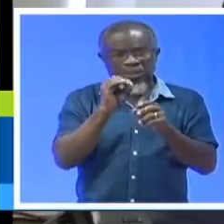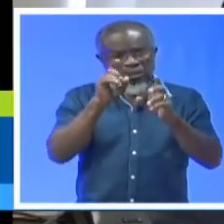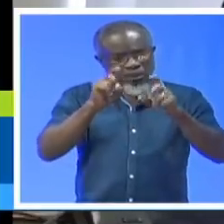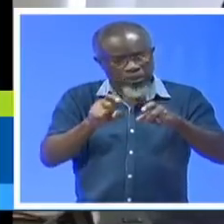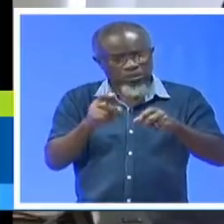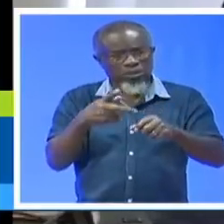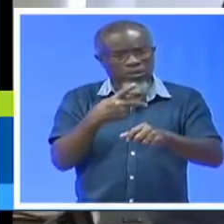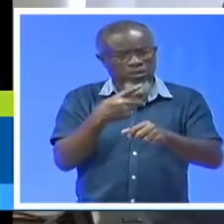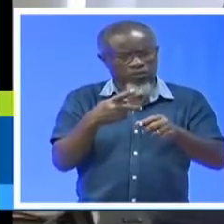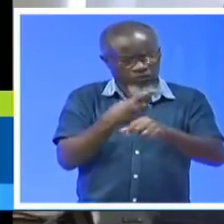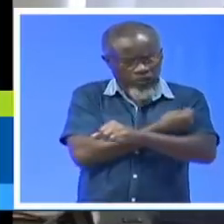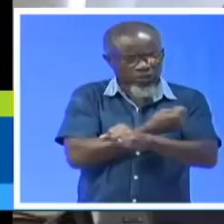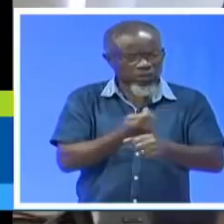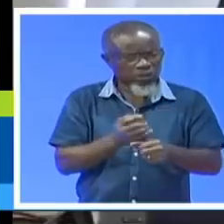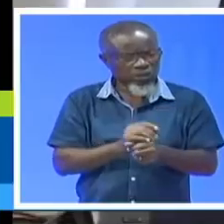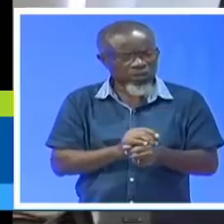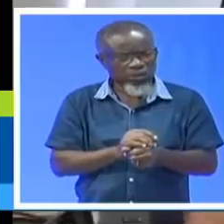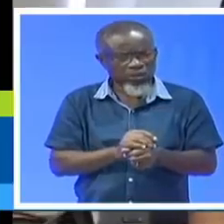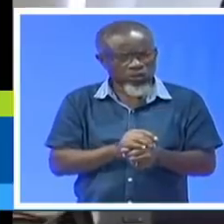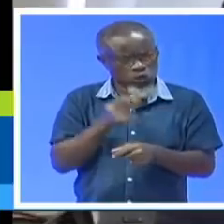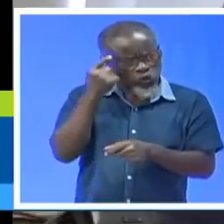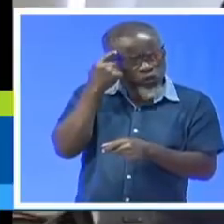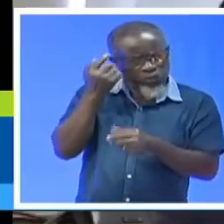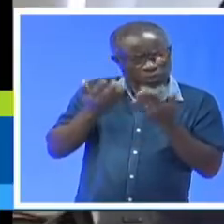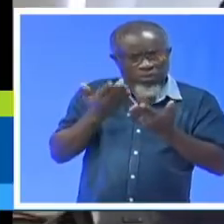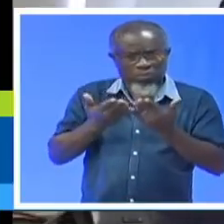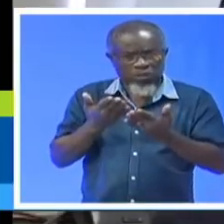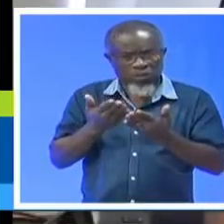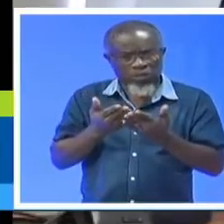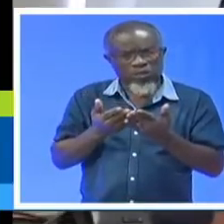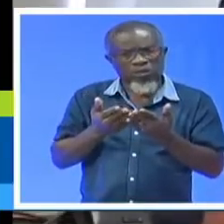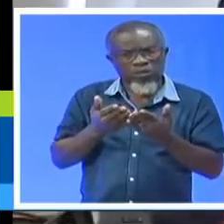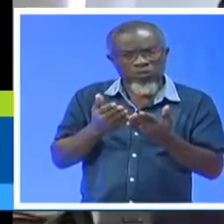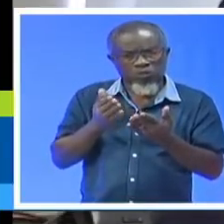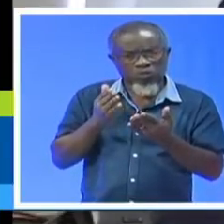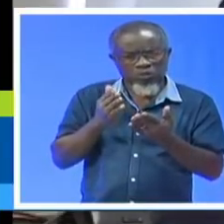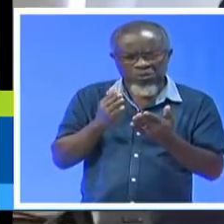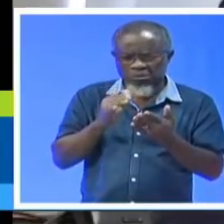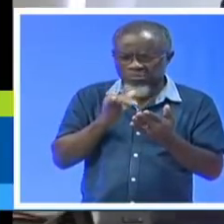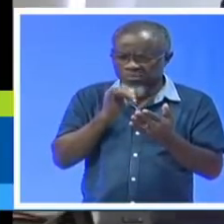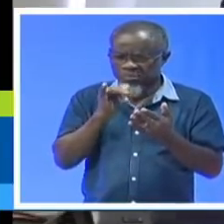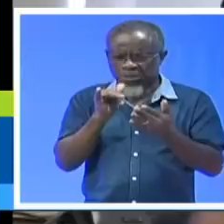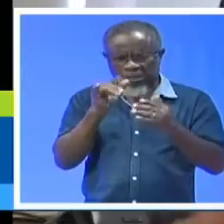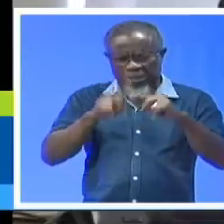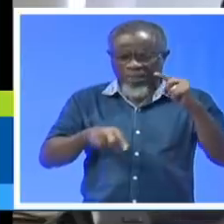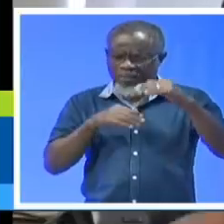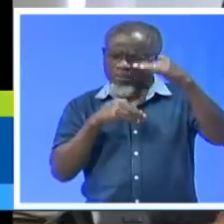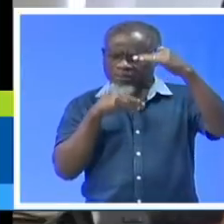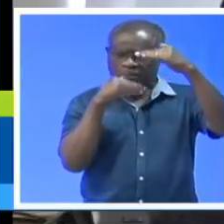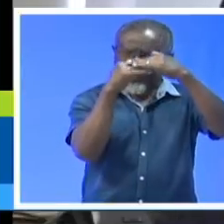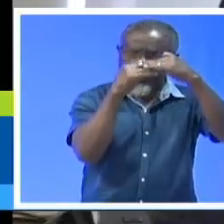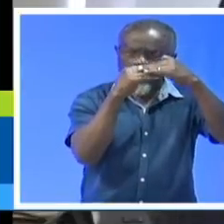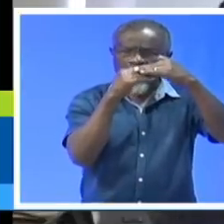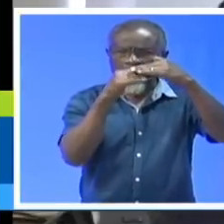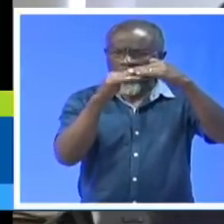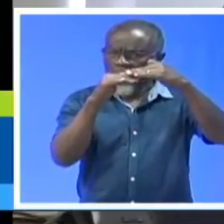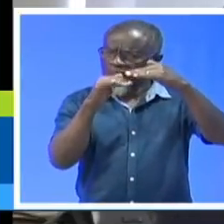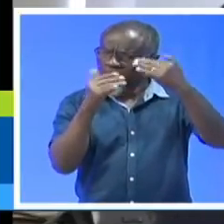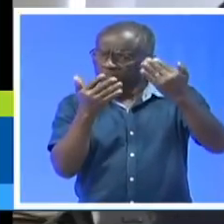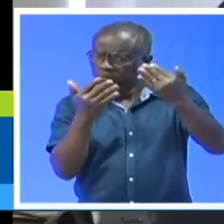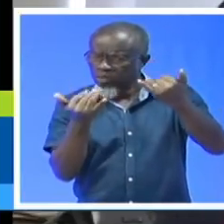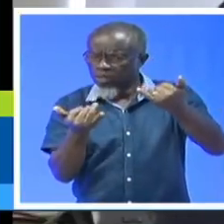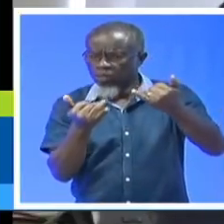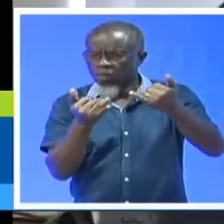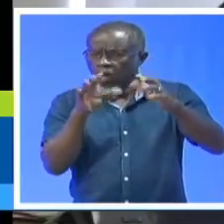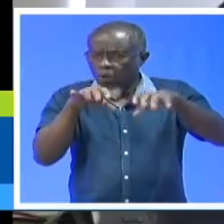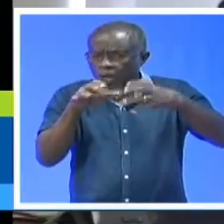Health perceive this as a gap? And if so, how do we intend to address that gap? Do we